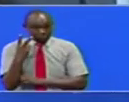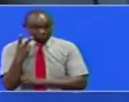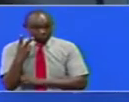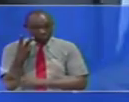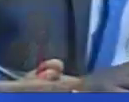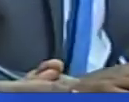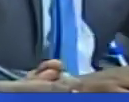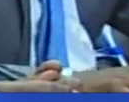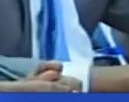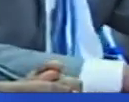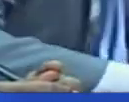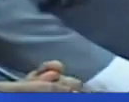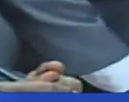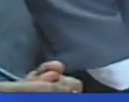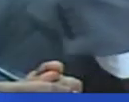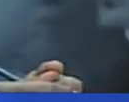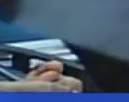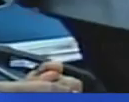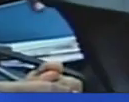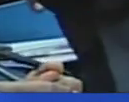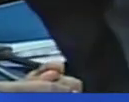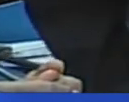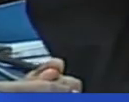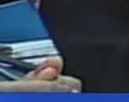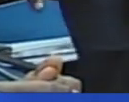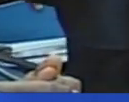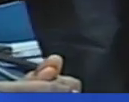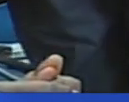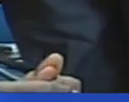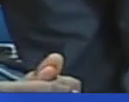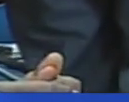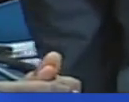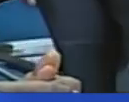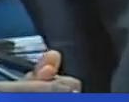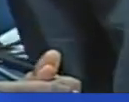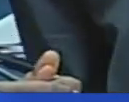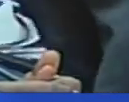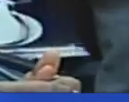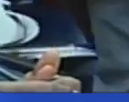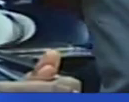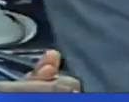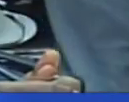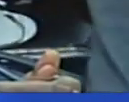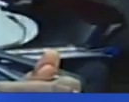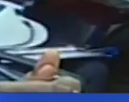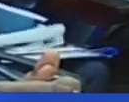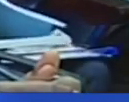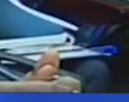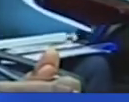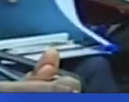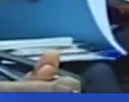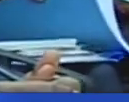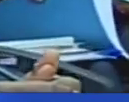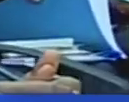and 234 in the following manner. Under 227-2, this committee has 60 days.